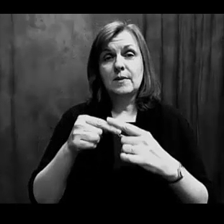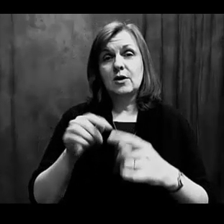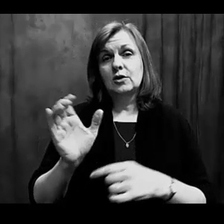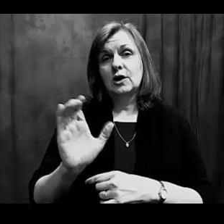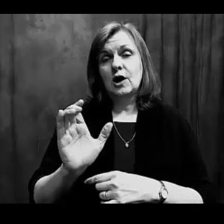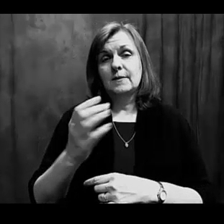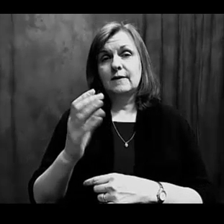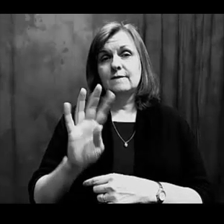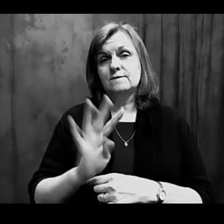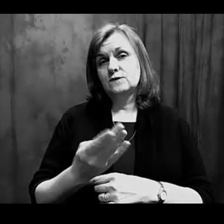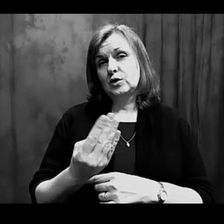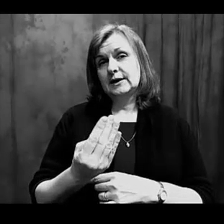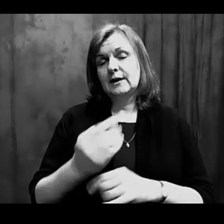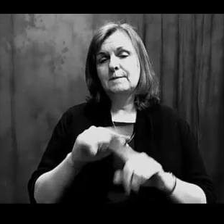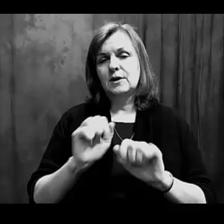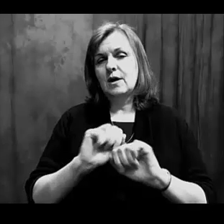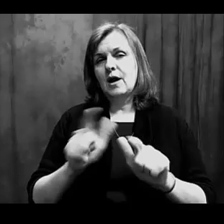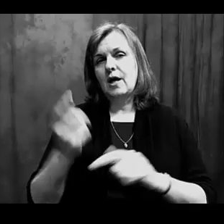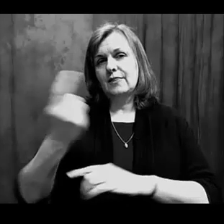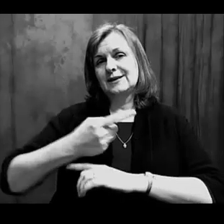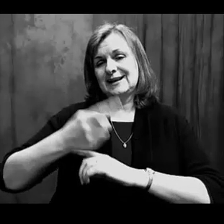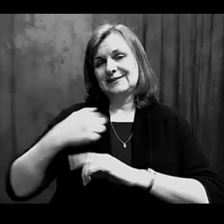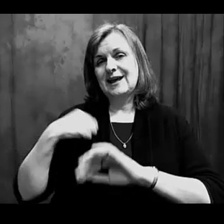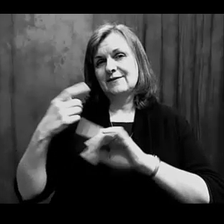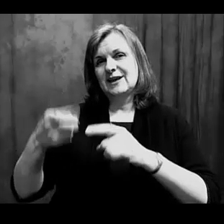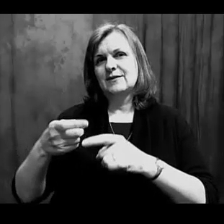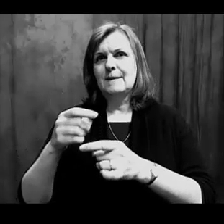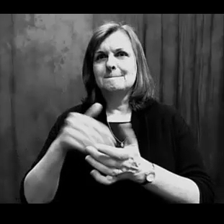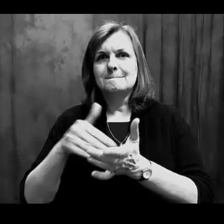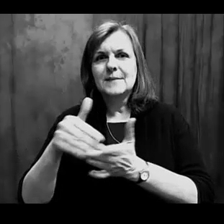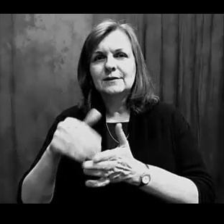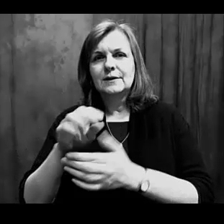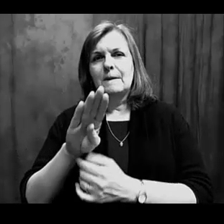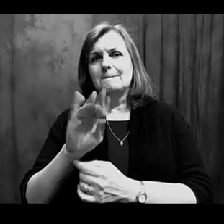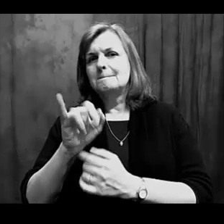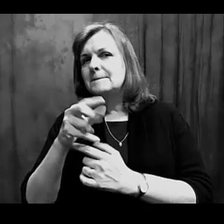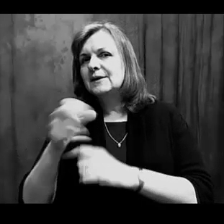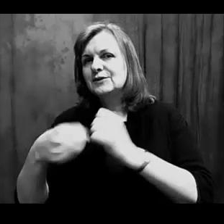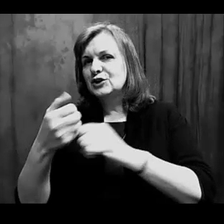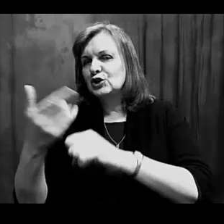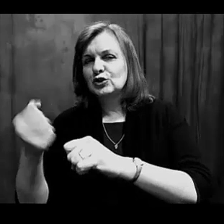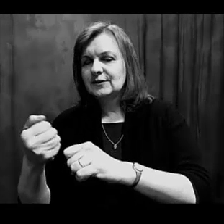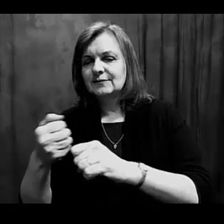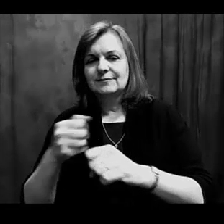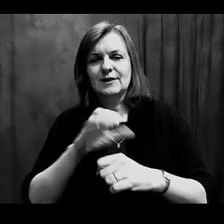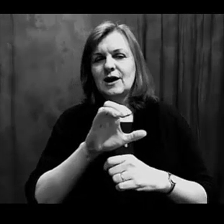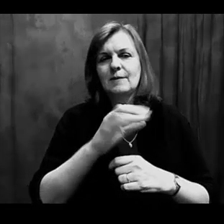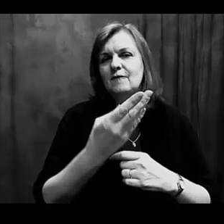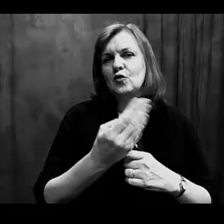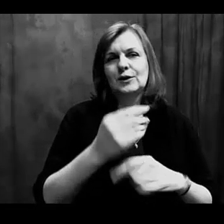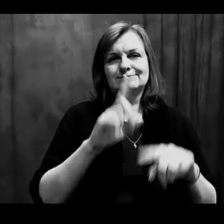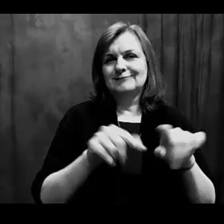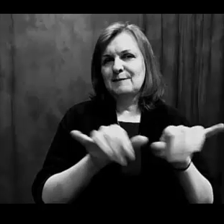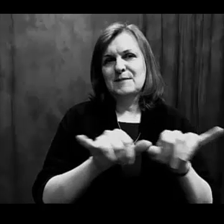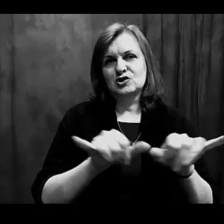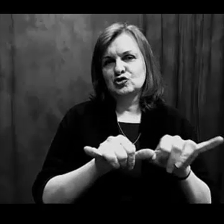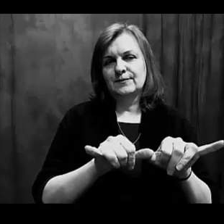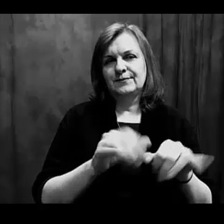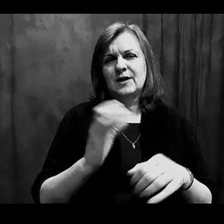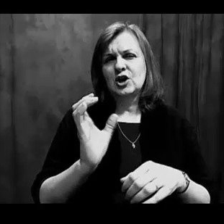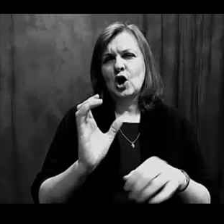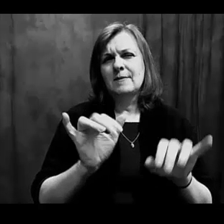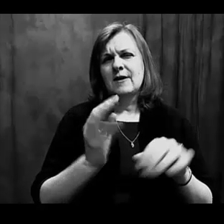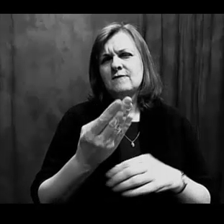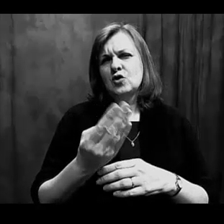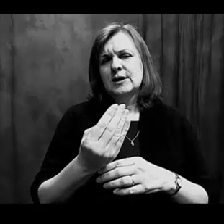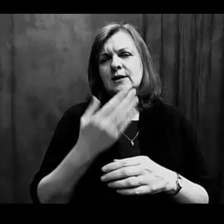with carbon-14, but all of the dates I have given you so far in the millions and billions of years cannot be dated with